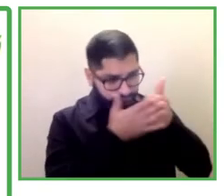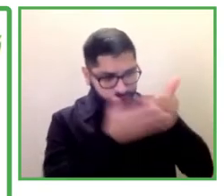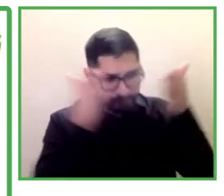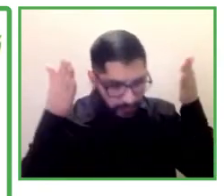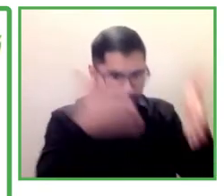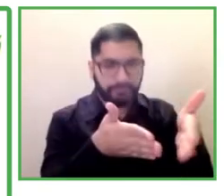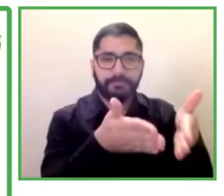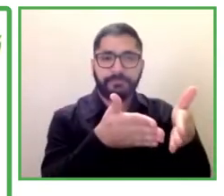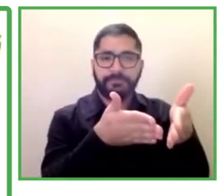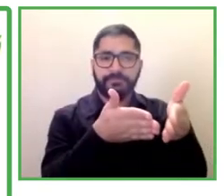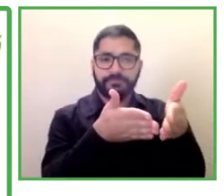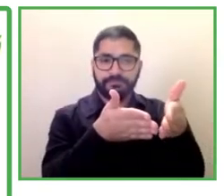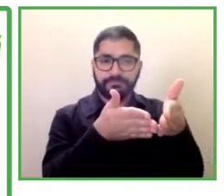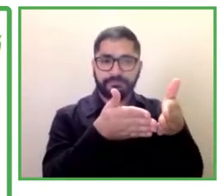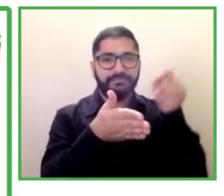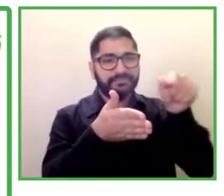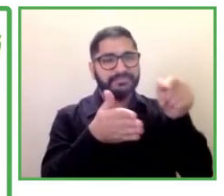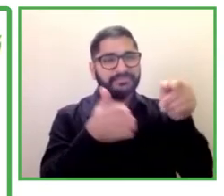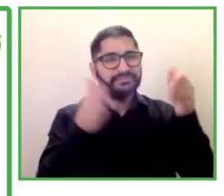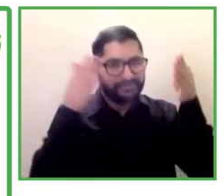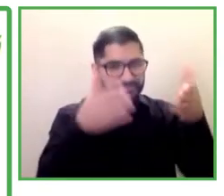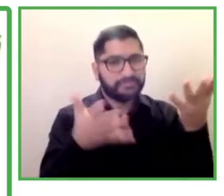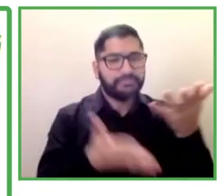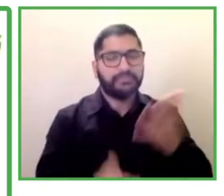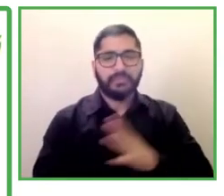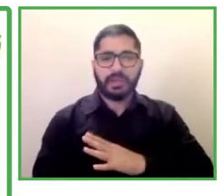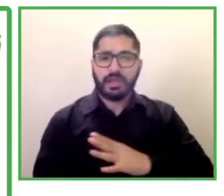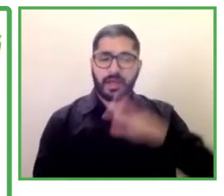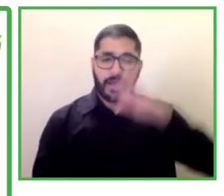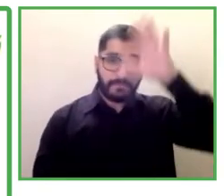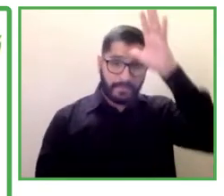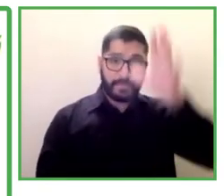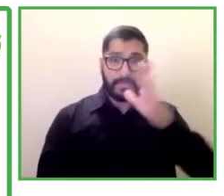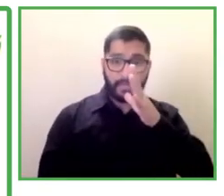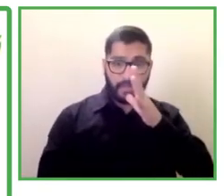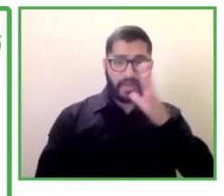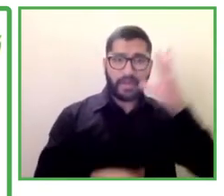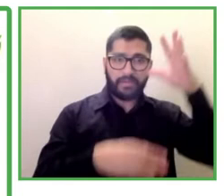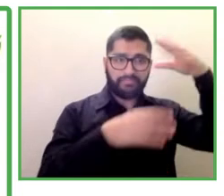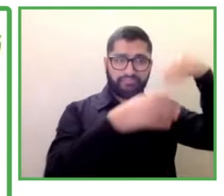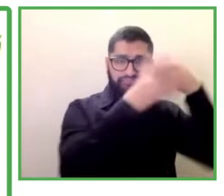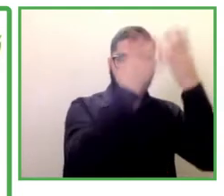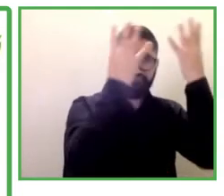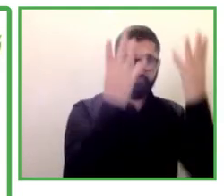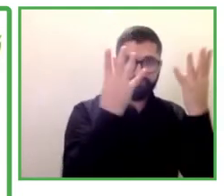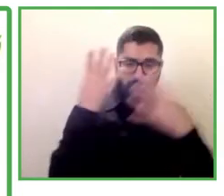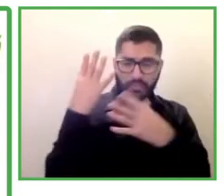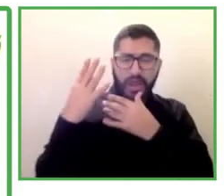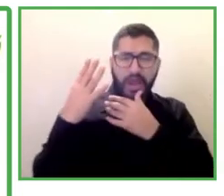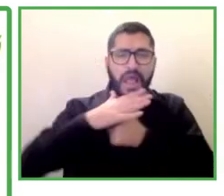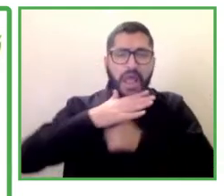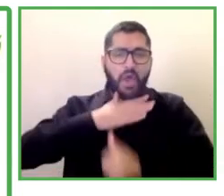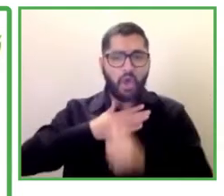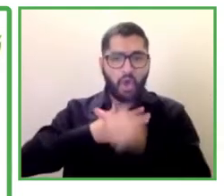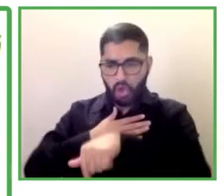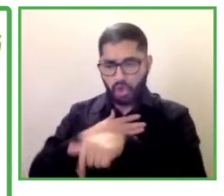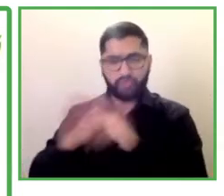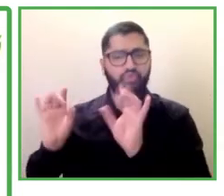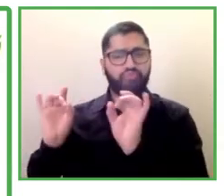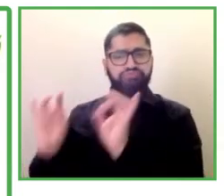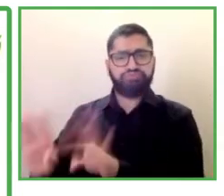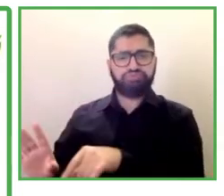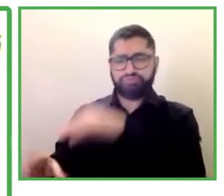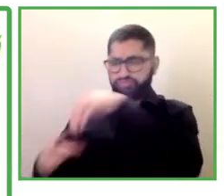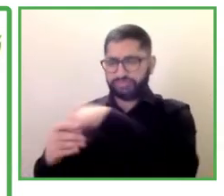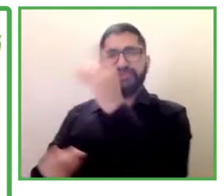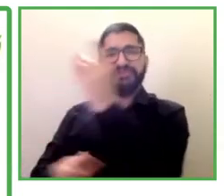an early attention program for mothers that have a disability